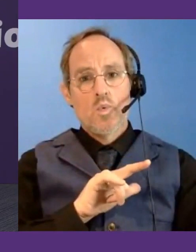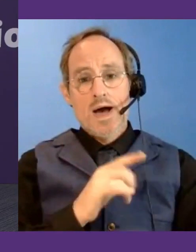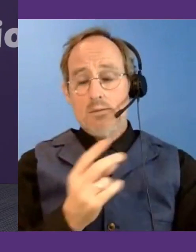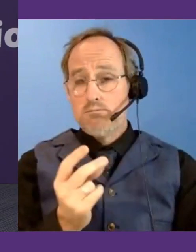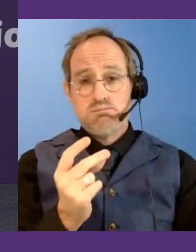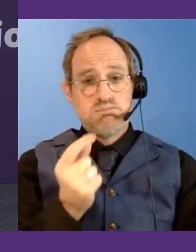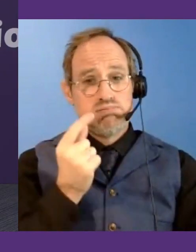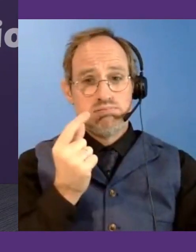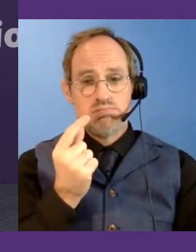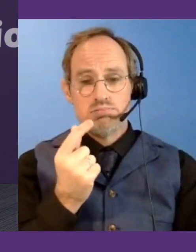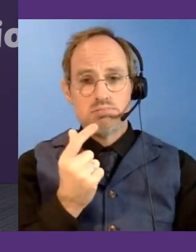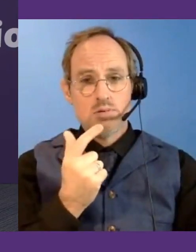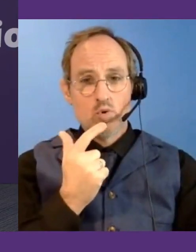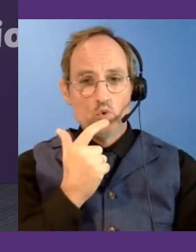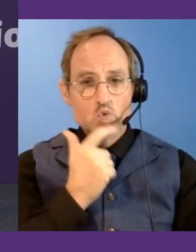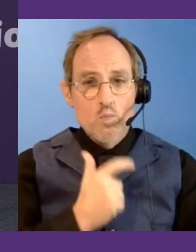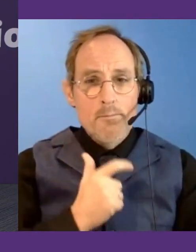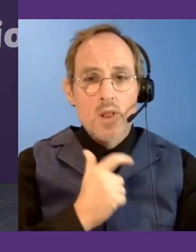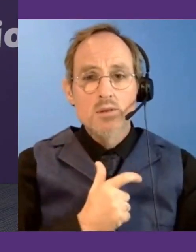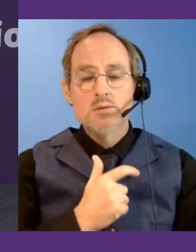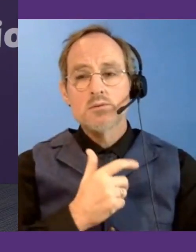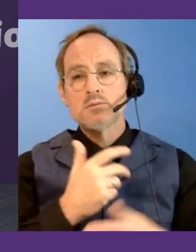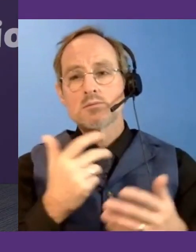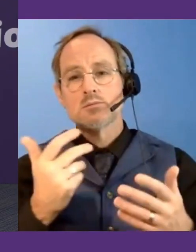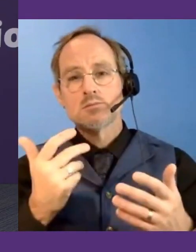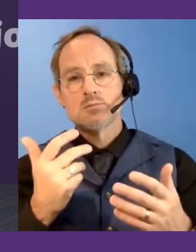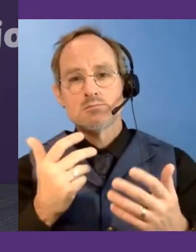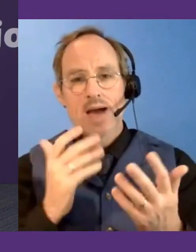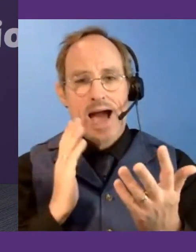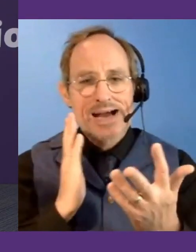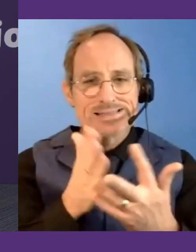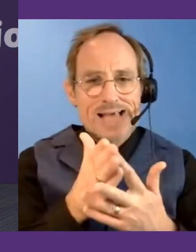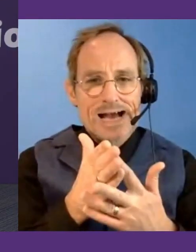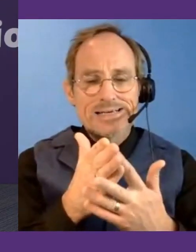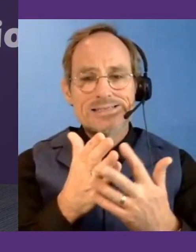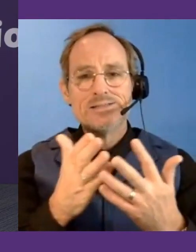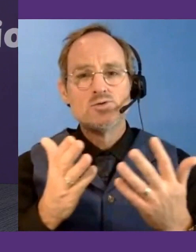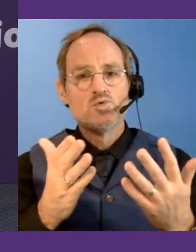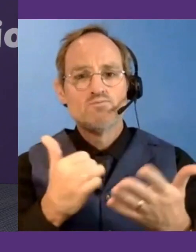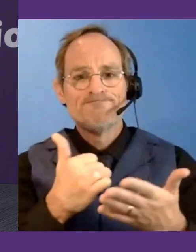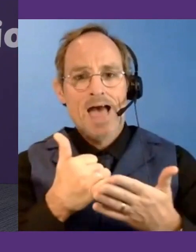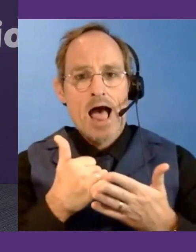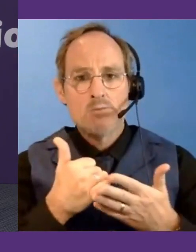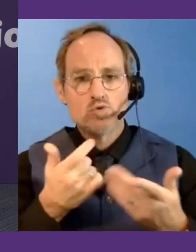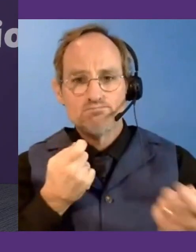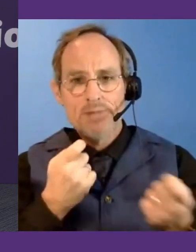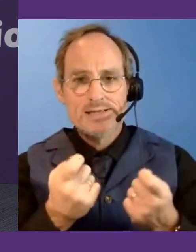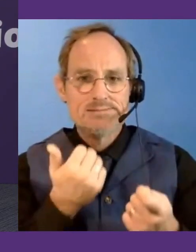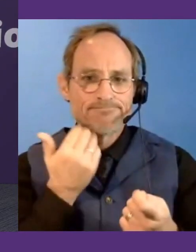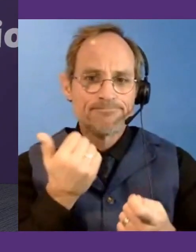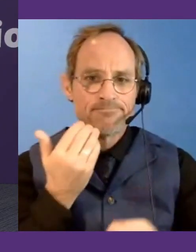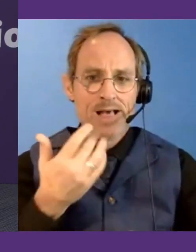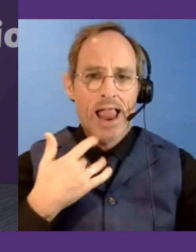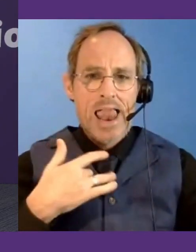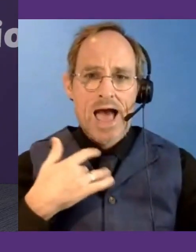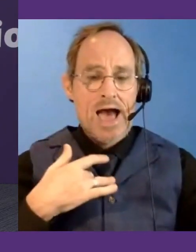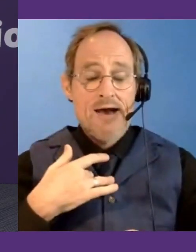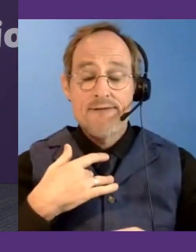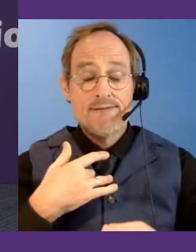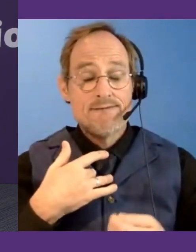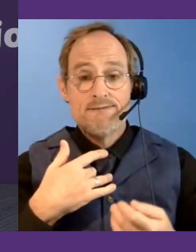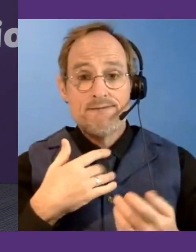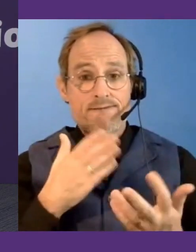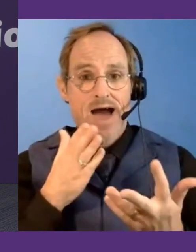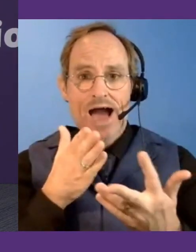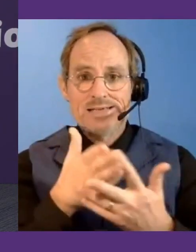human get-arounds that people were accessing to be able to just manage in day-to-day life were swept away.